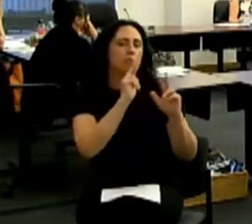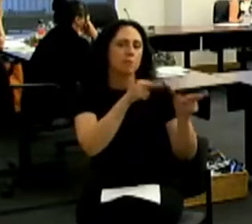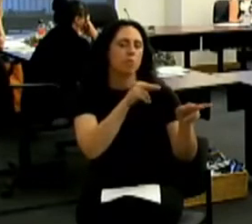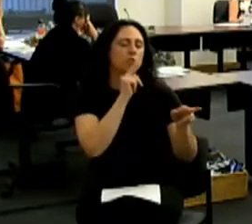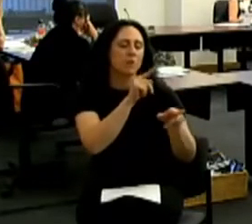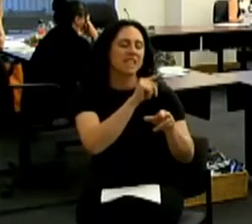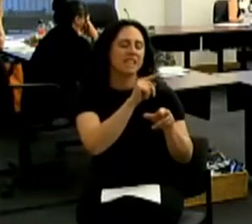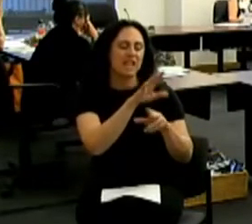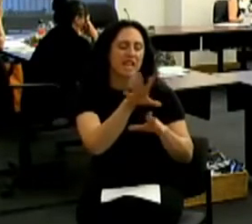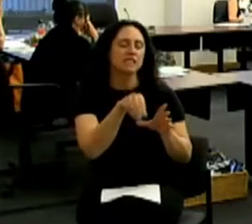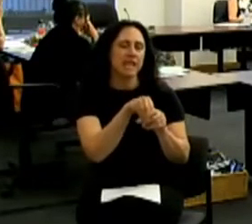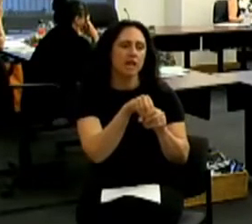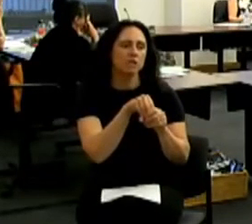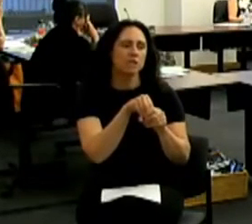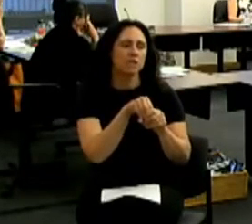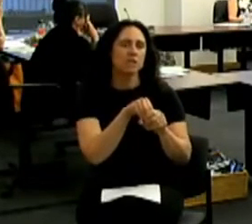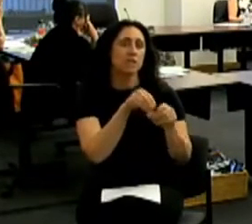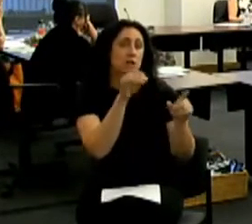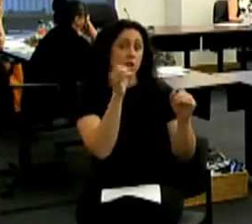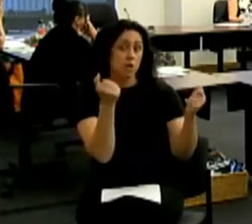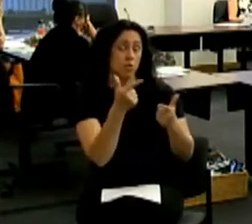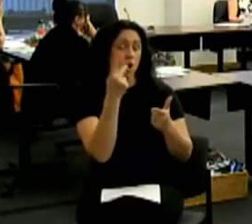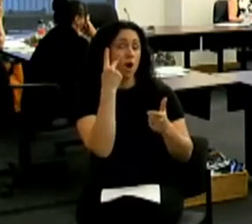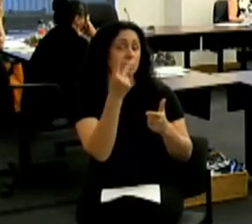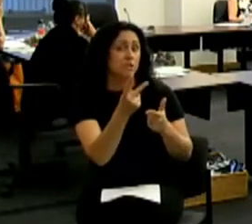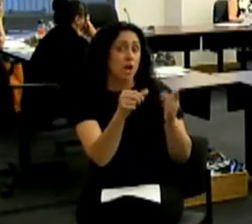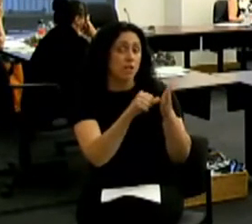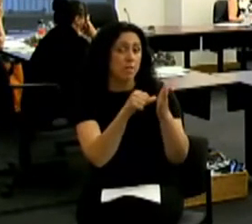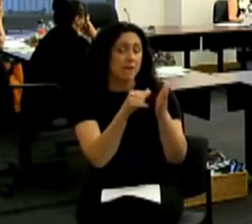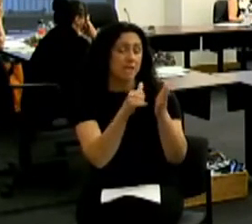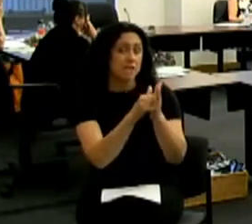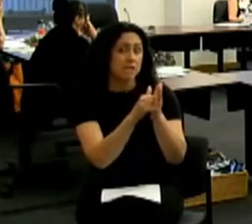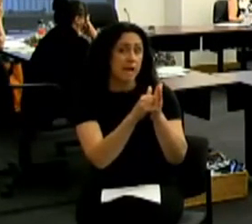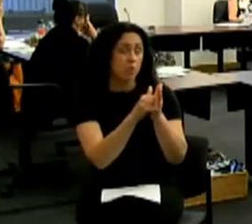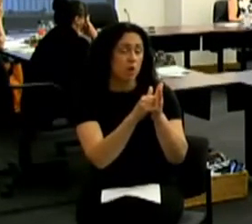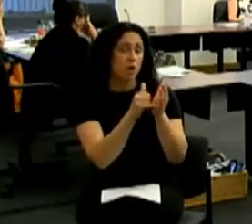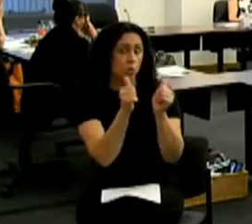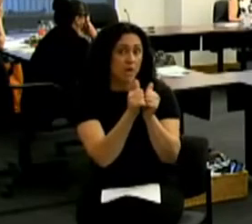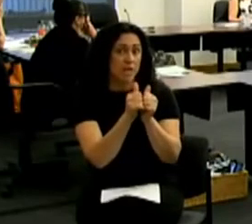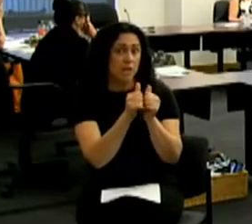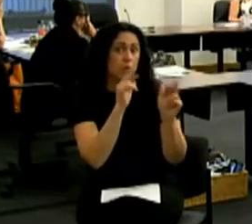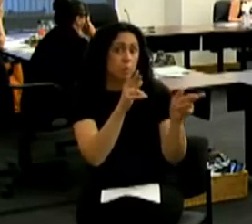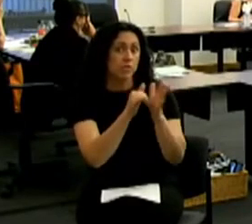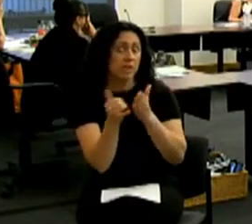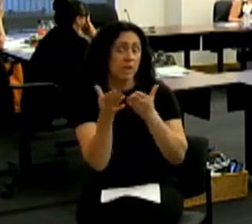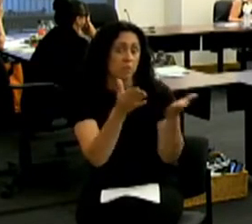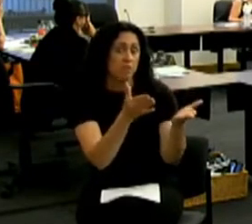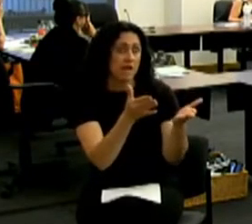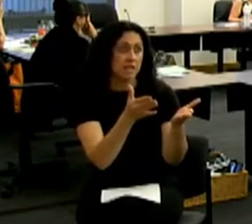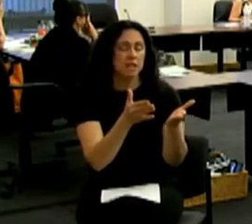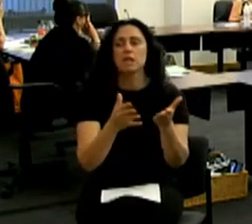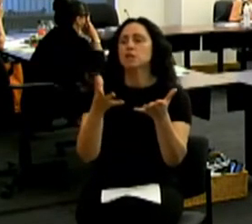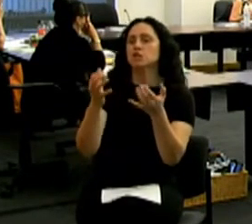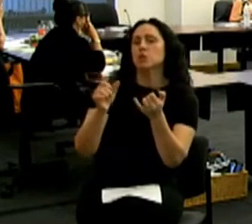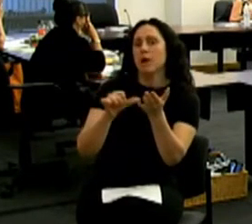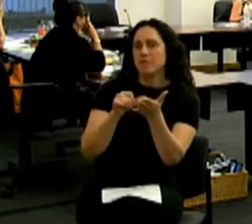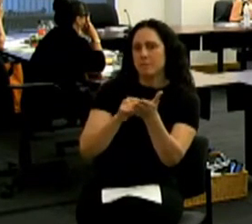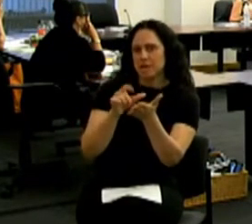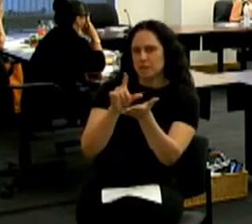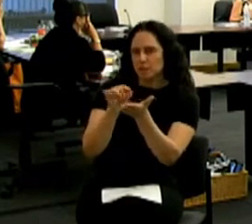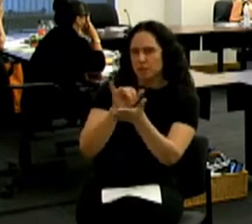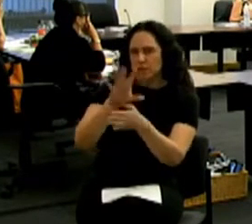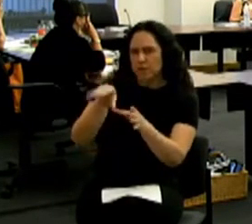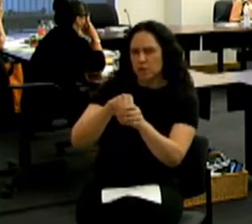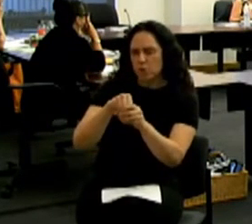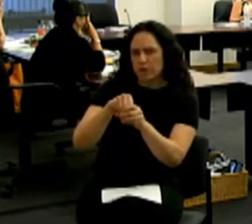entailed. You guys all saw the 8 pages that went with the report that I provided. You'd like the pages printed, like to be